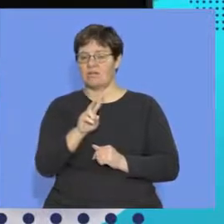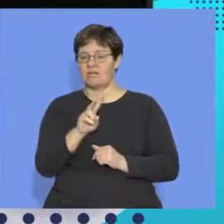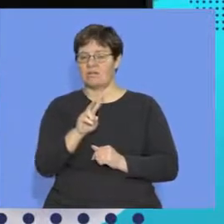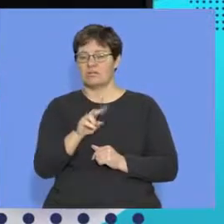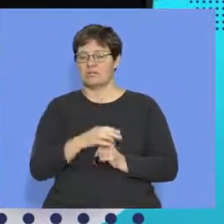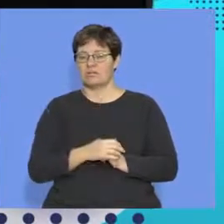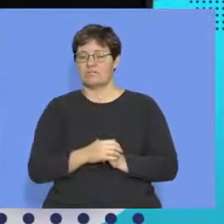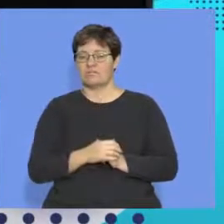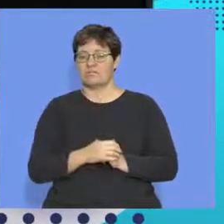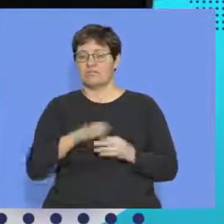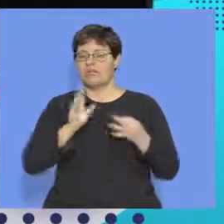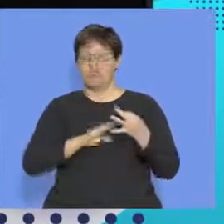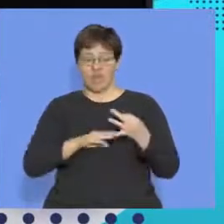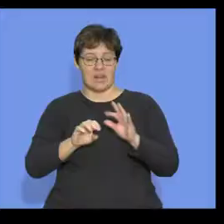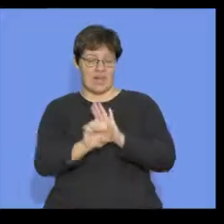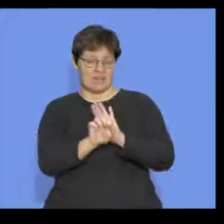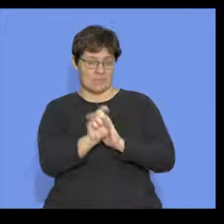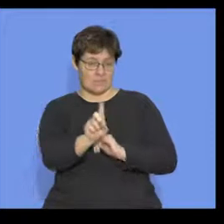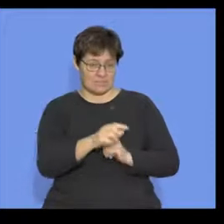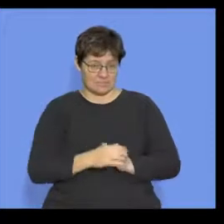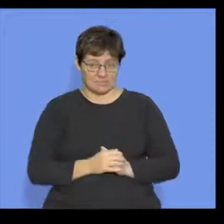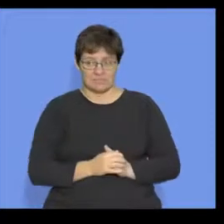our third example.